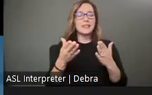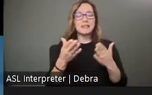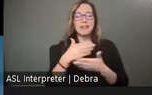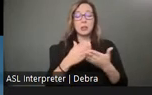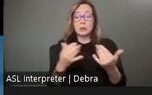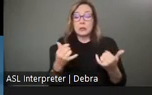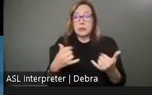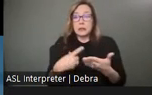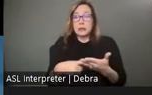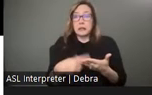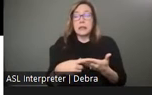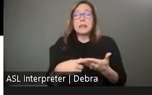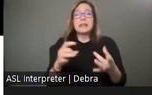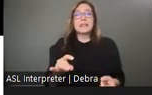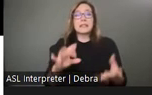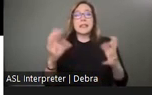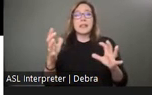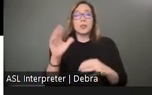management.